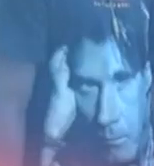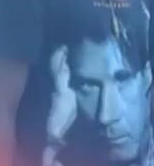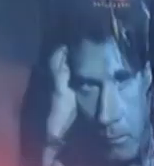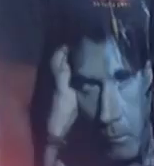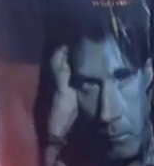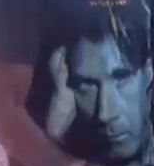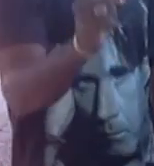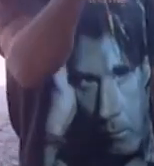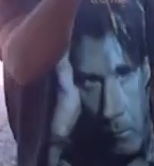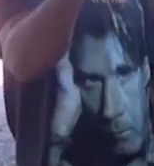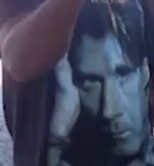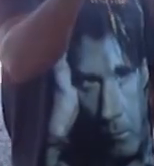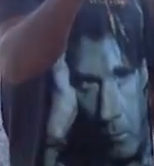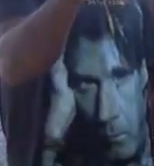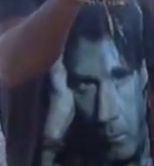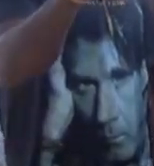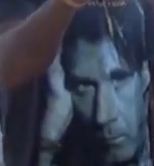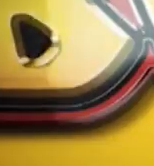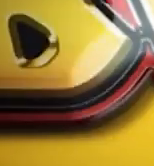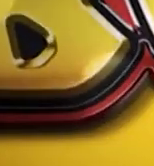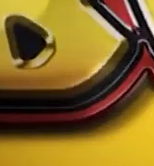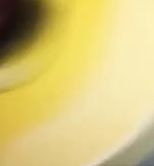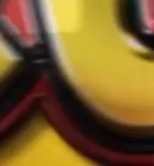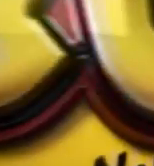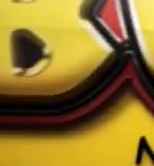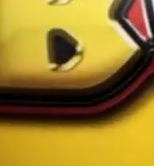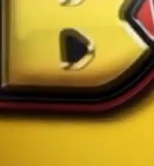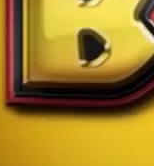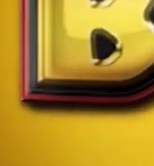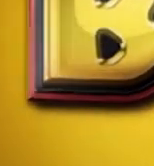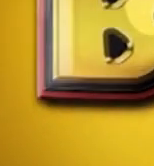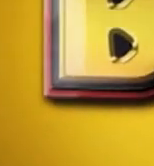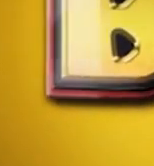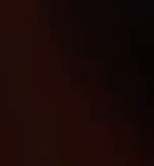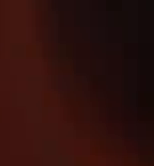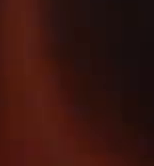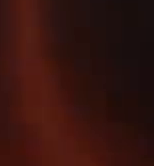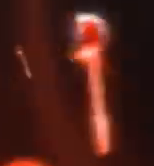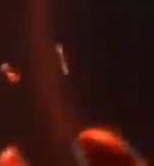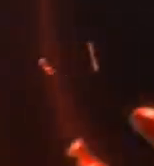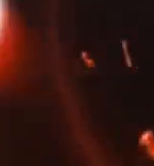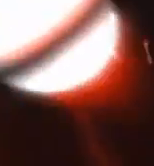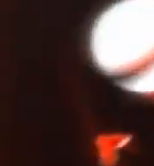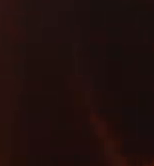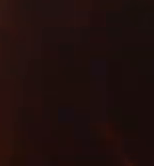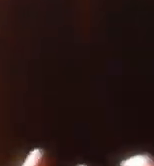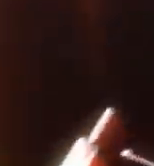Bula FM number 2 NSR. Bula FM number 2 NSR.